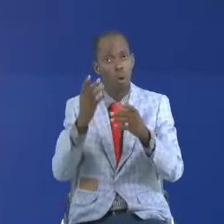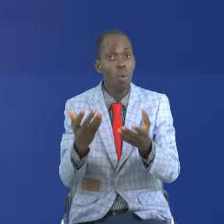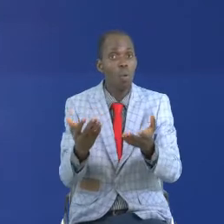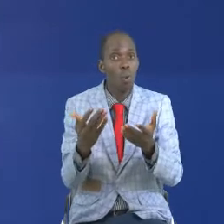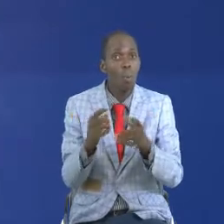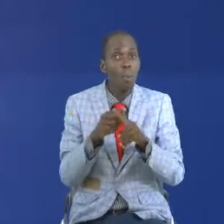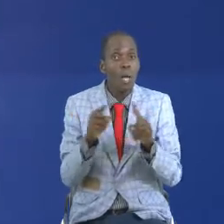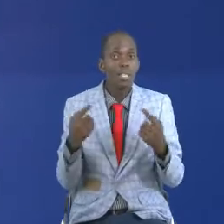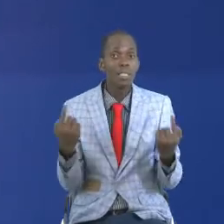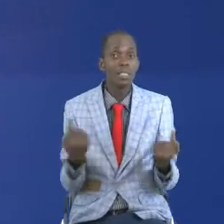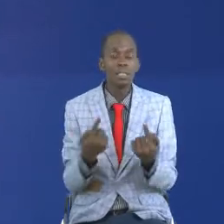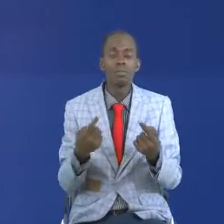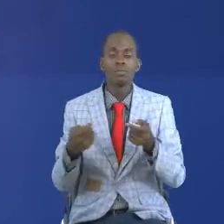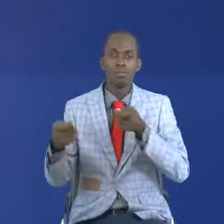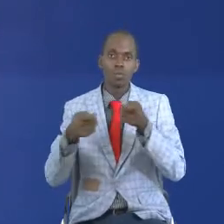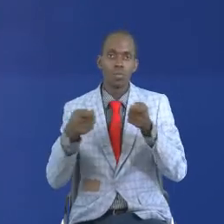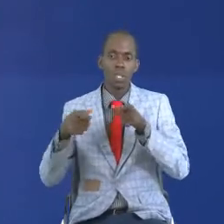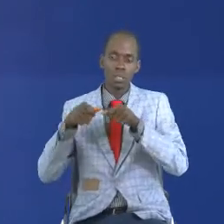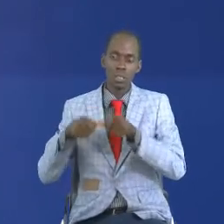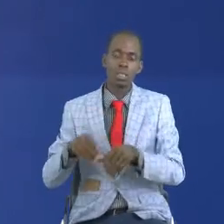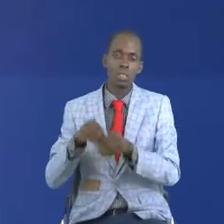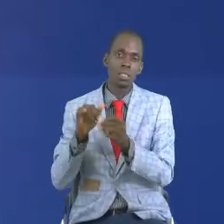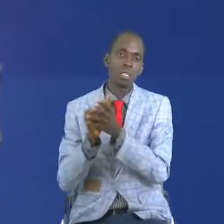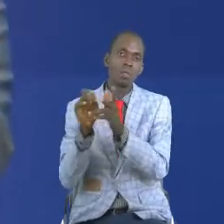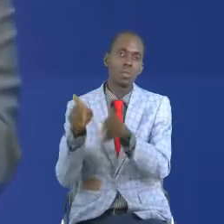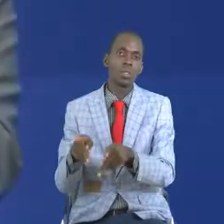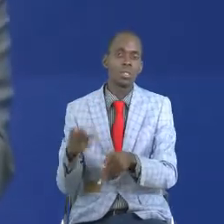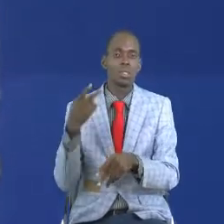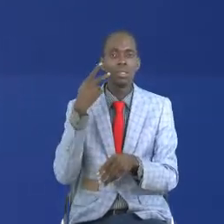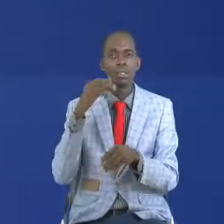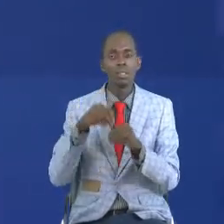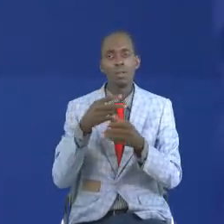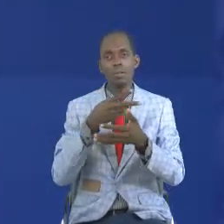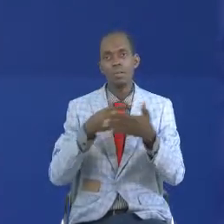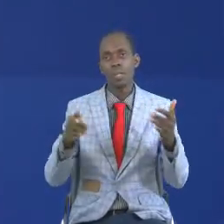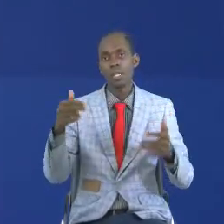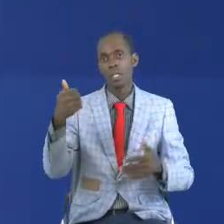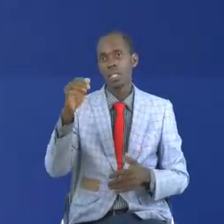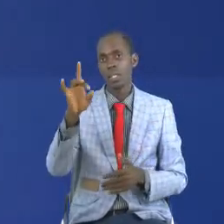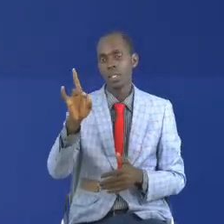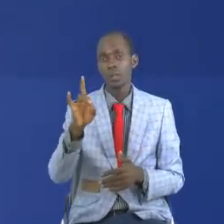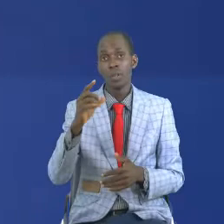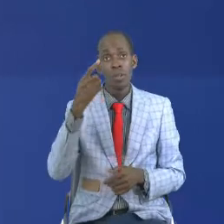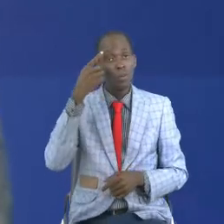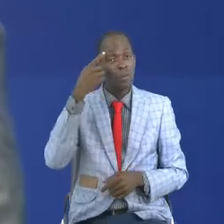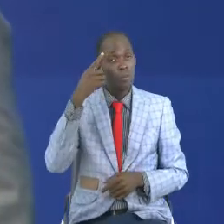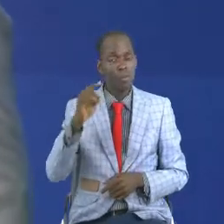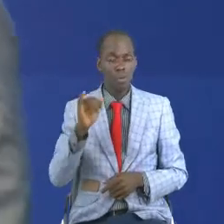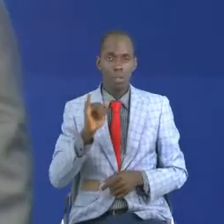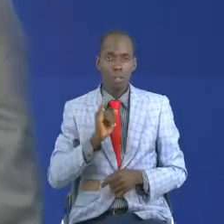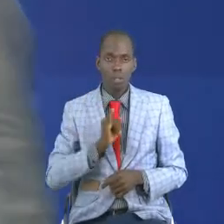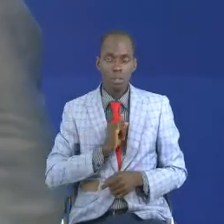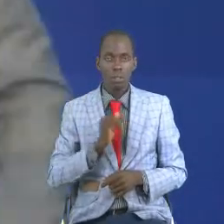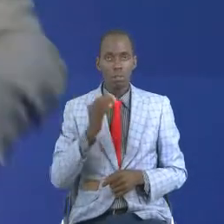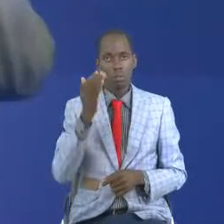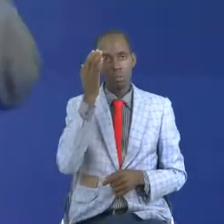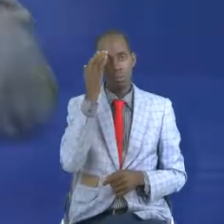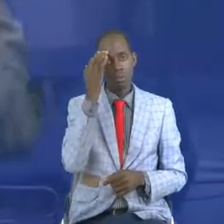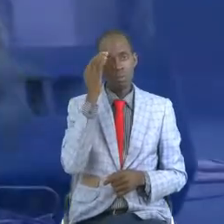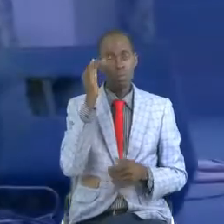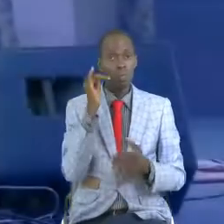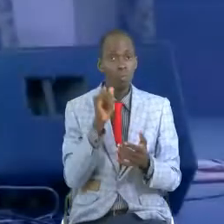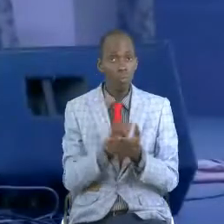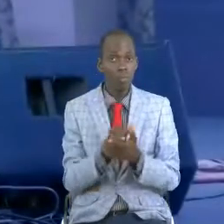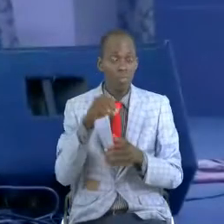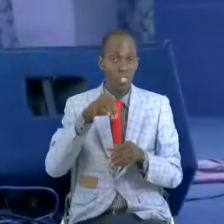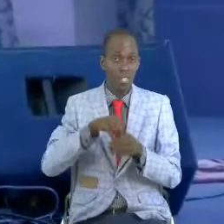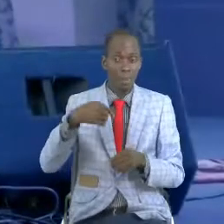dwelleth in me look at verse 18 there in verse 18 for i know that in me that is in